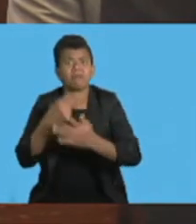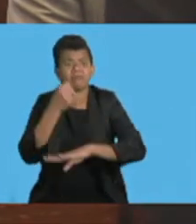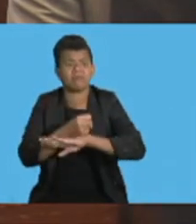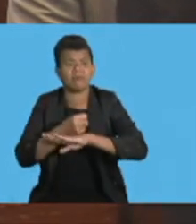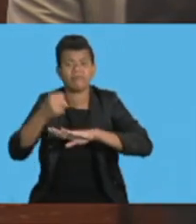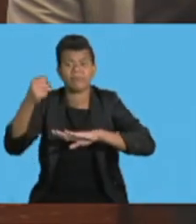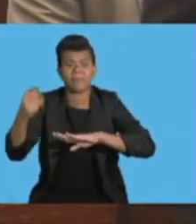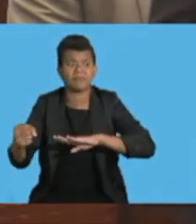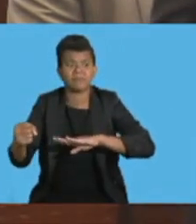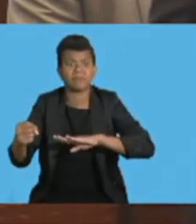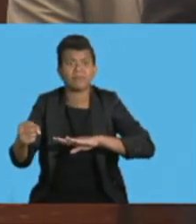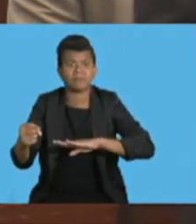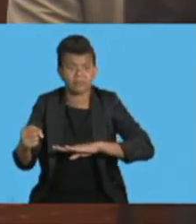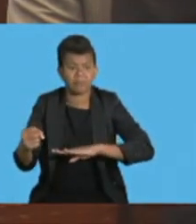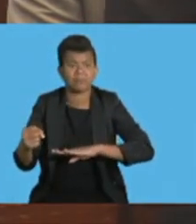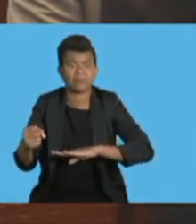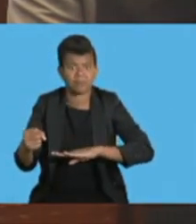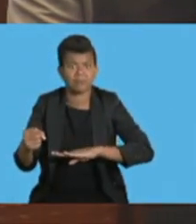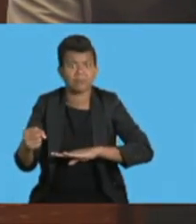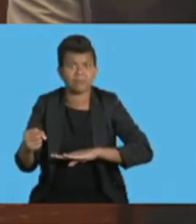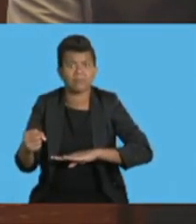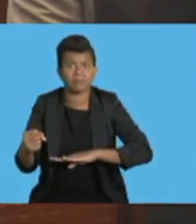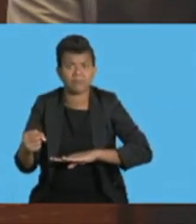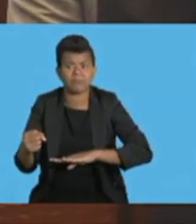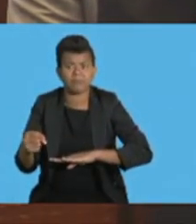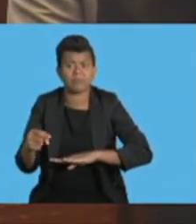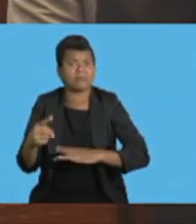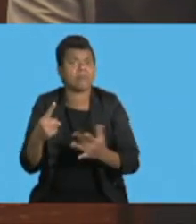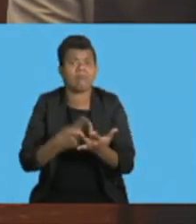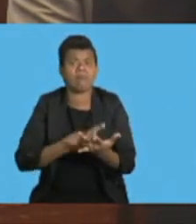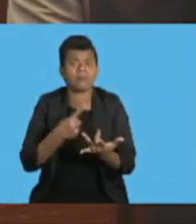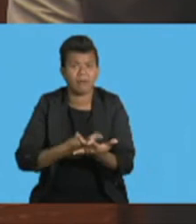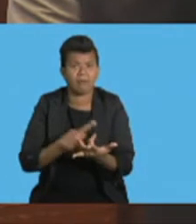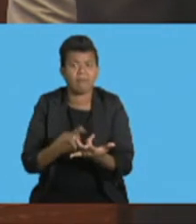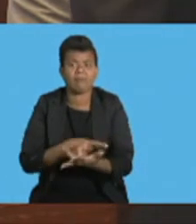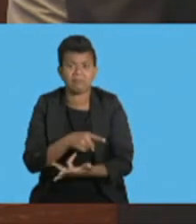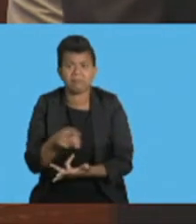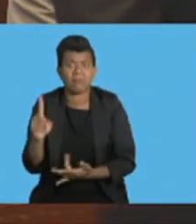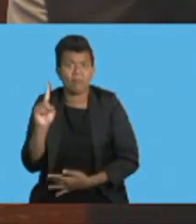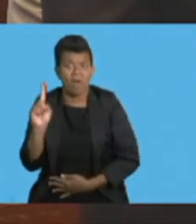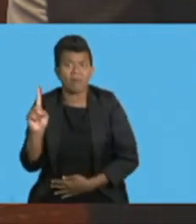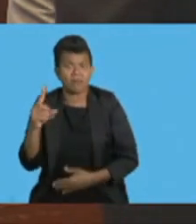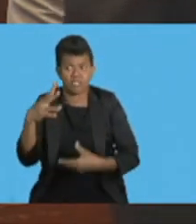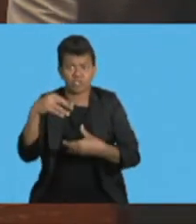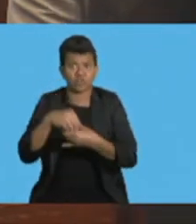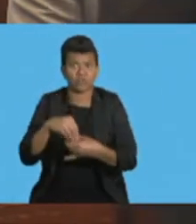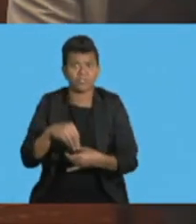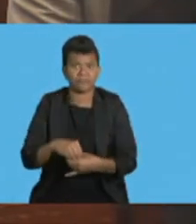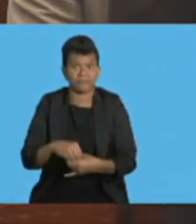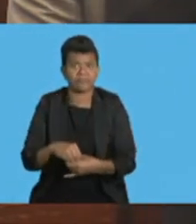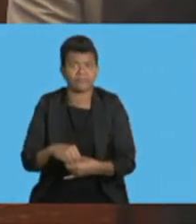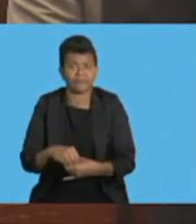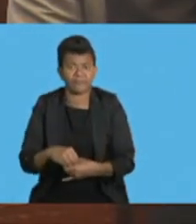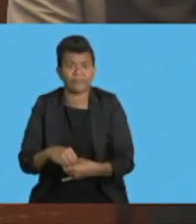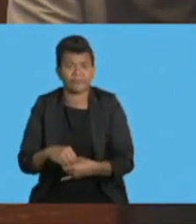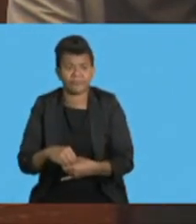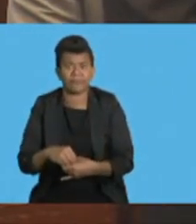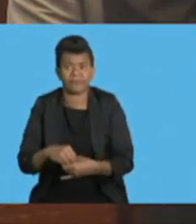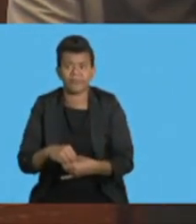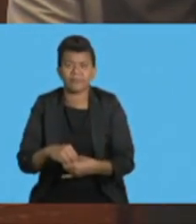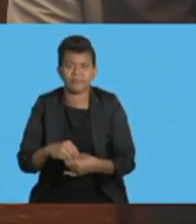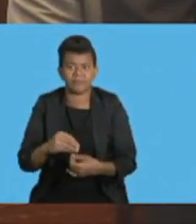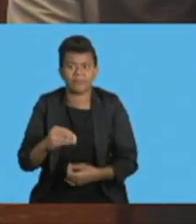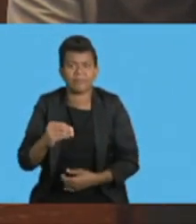And the second part of the question, Honourable Speaker, as far as the consultations are concerned, following